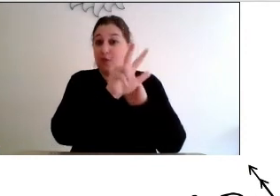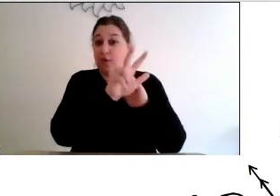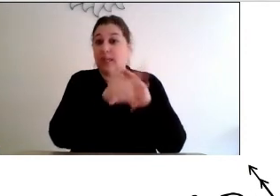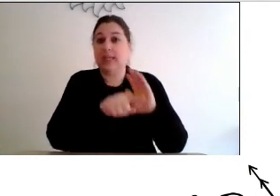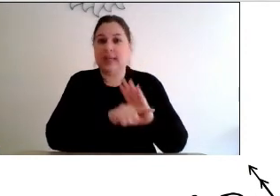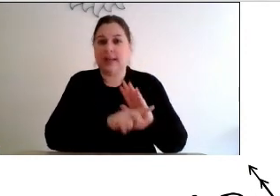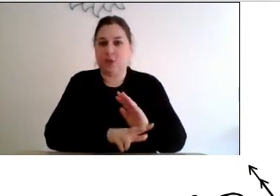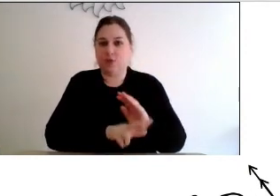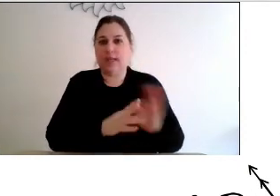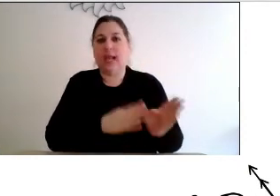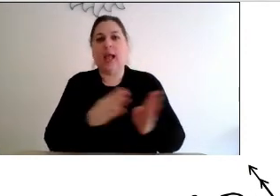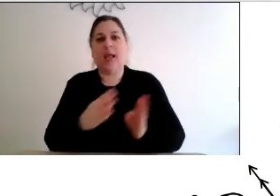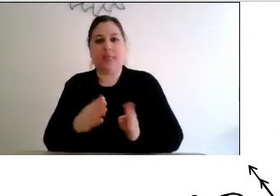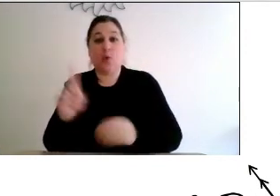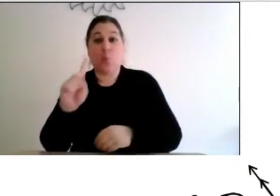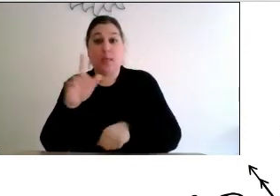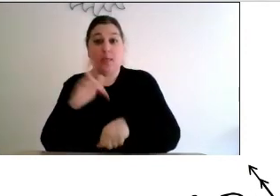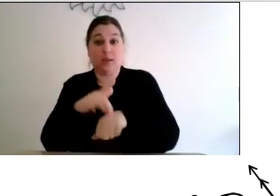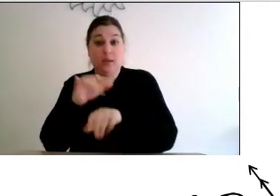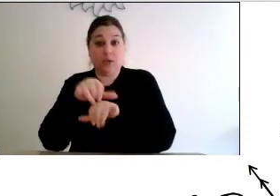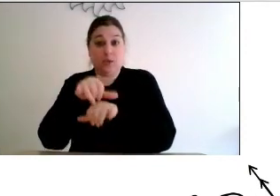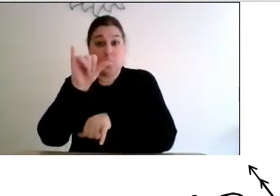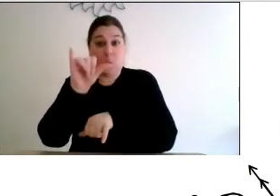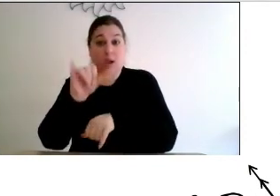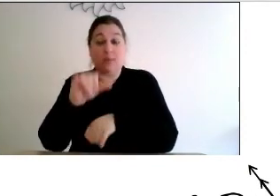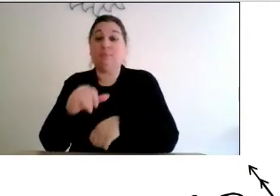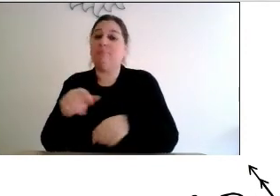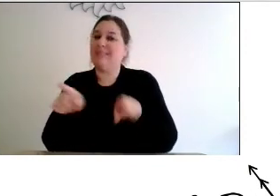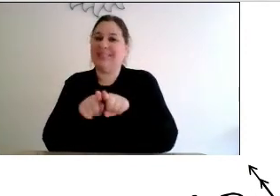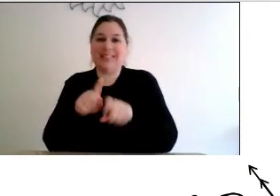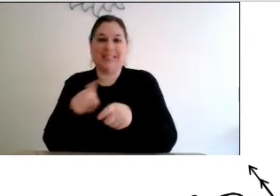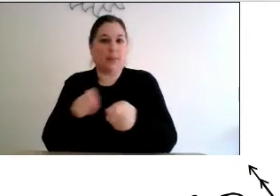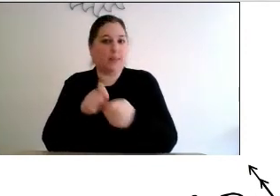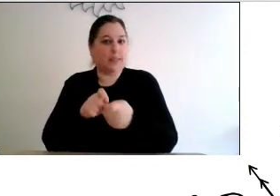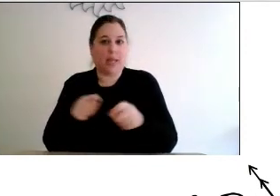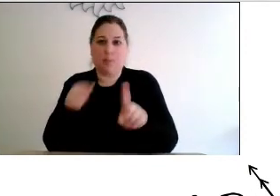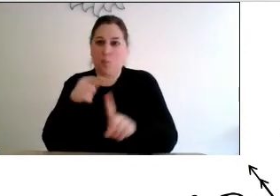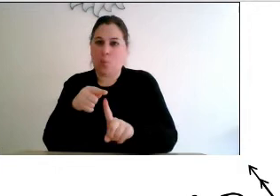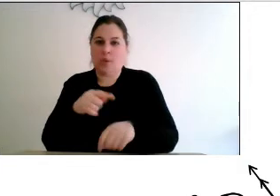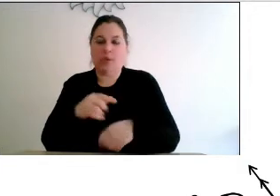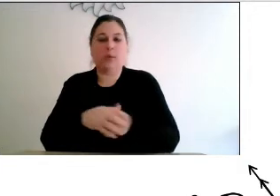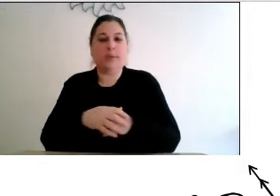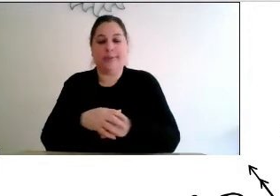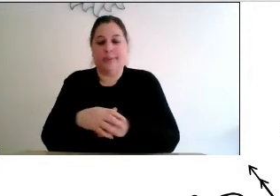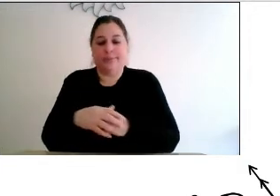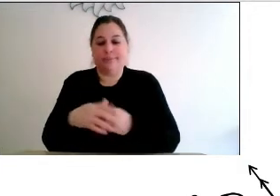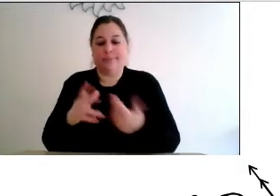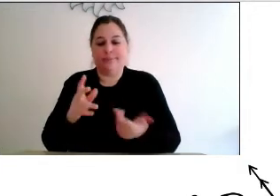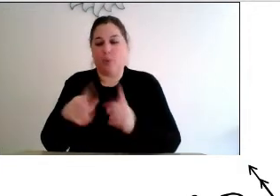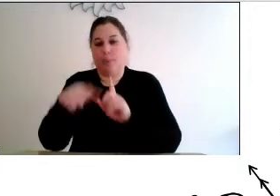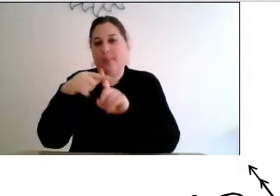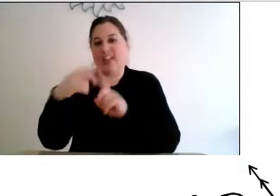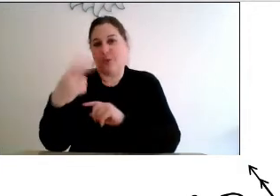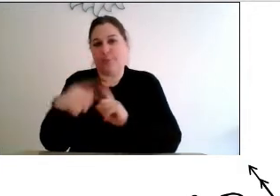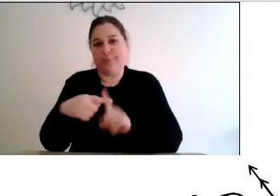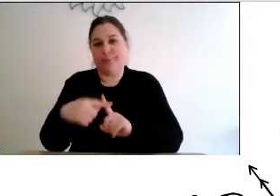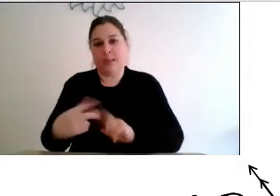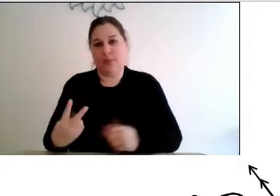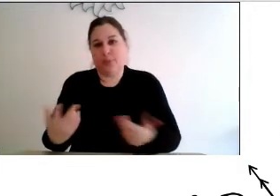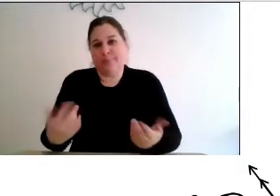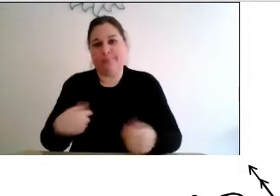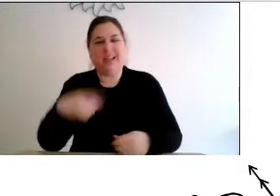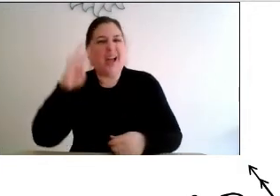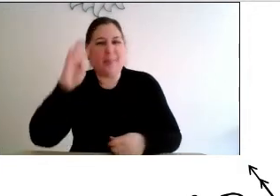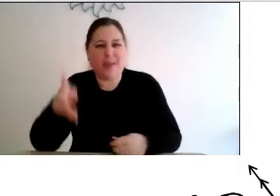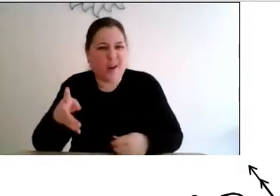2. Okay, of course, this is just an equation I just made up. Okay, in the future, the line could be like